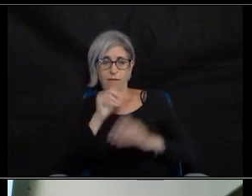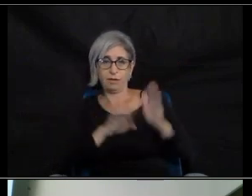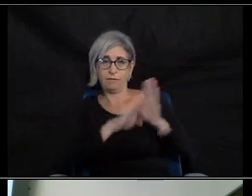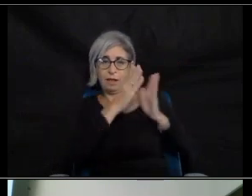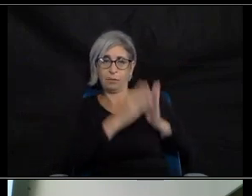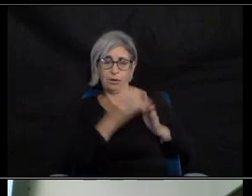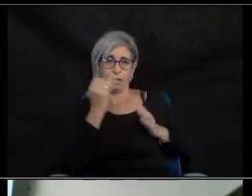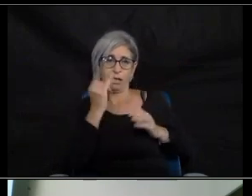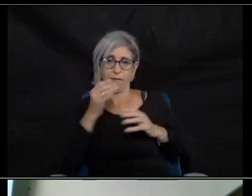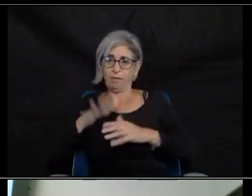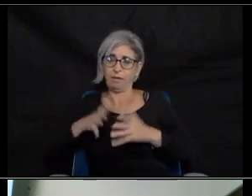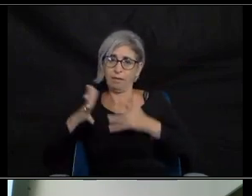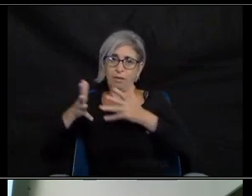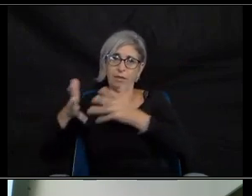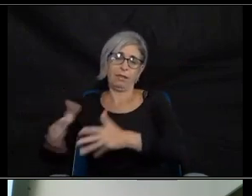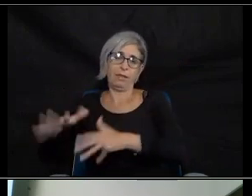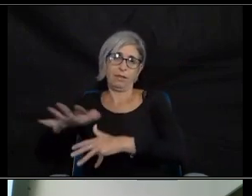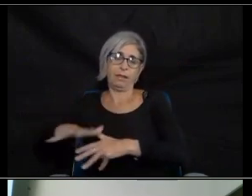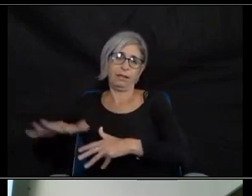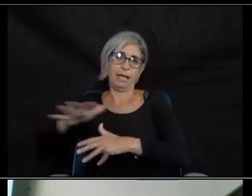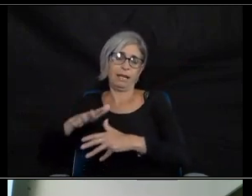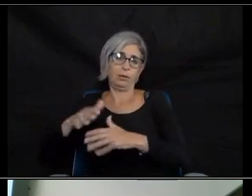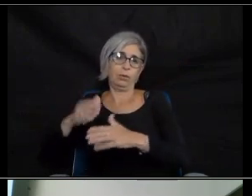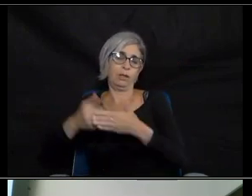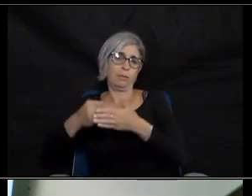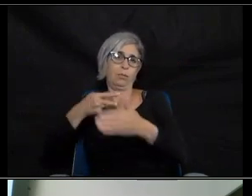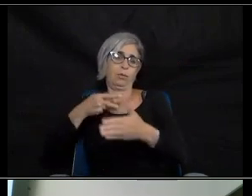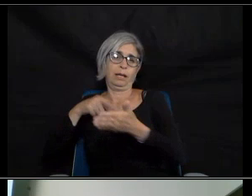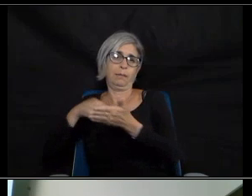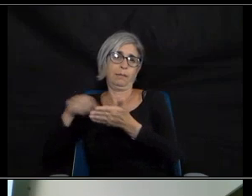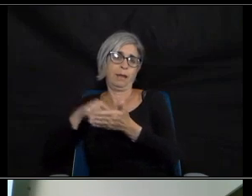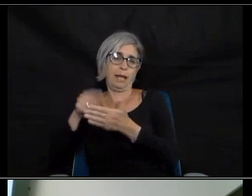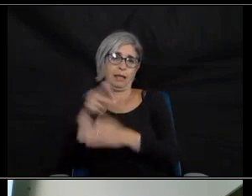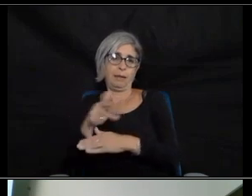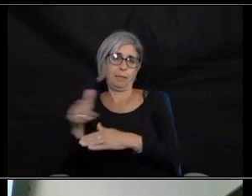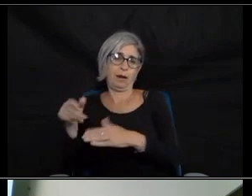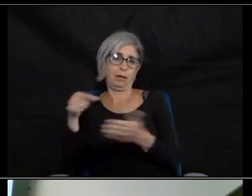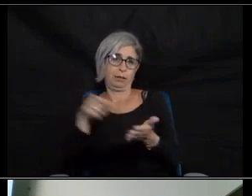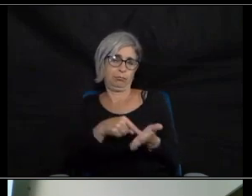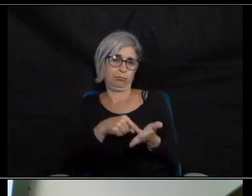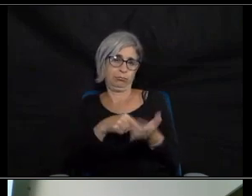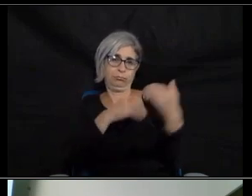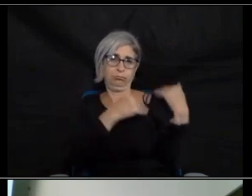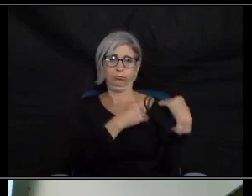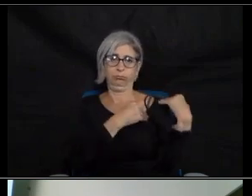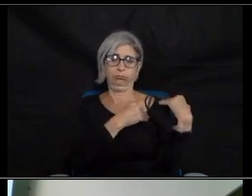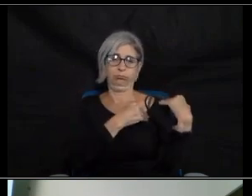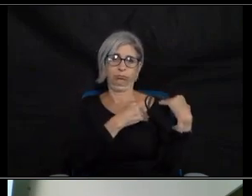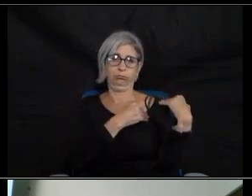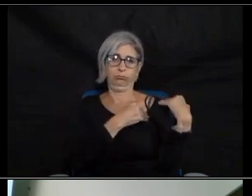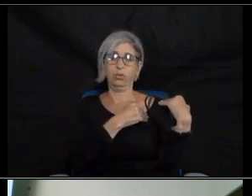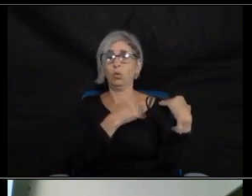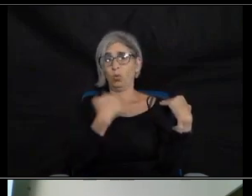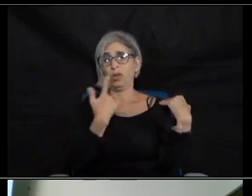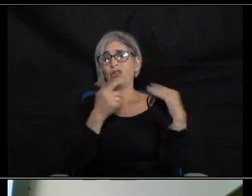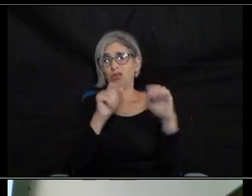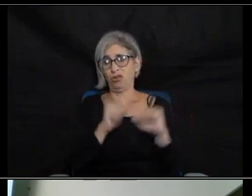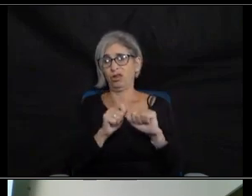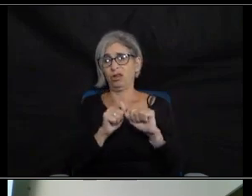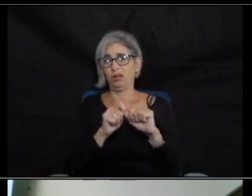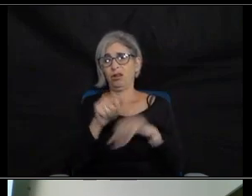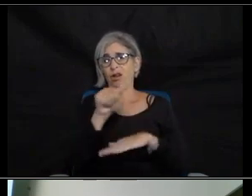land was left in the deal and the city would prepay the parking obligation. That would make it possible to underwrite. We can still do